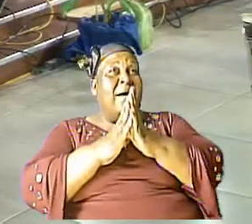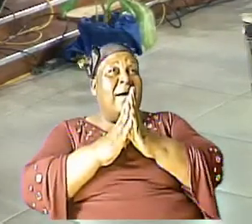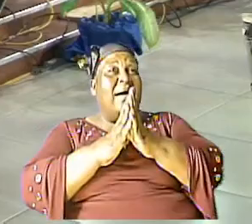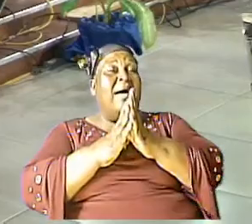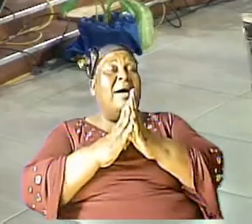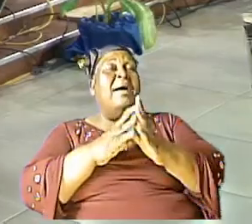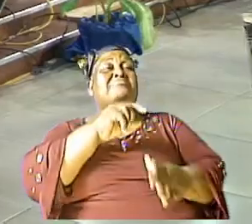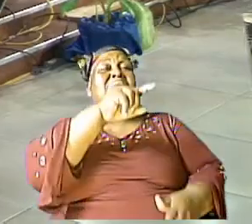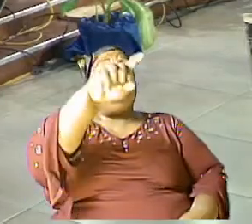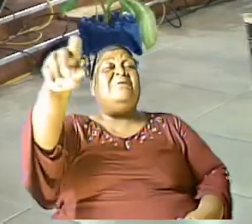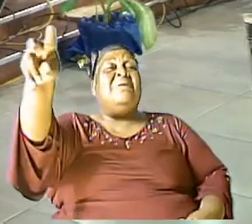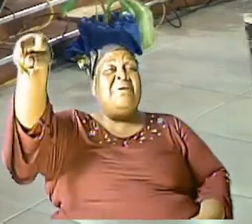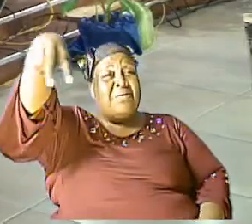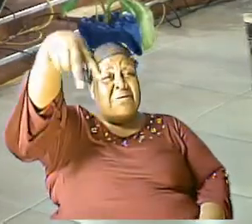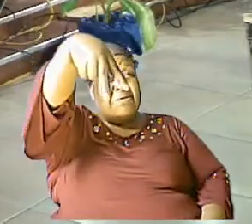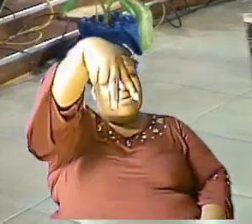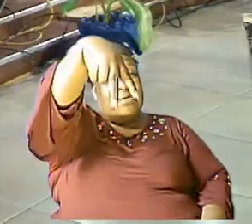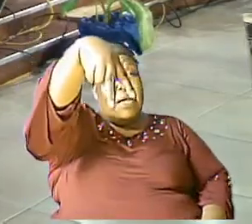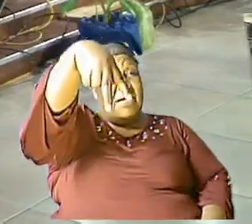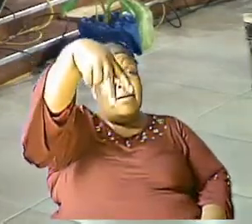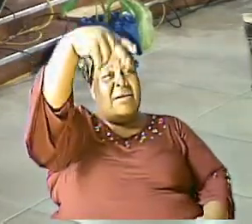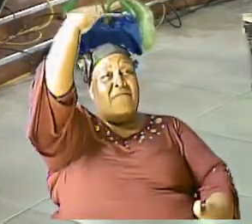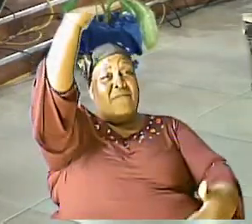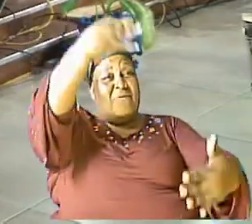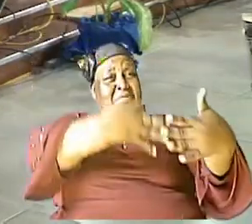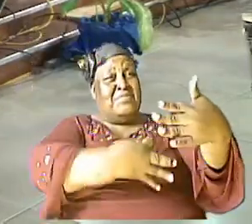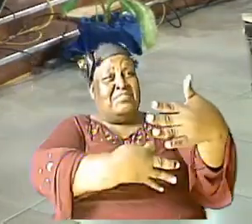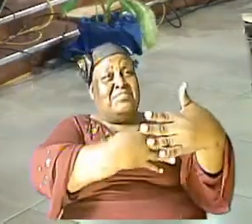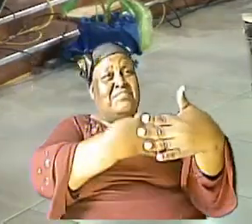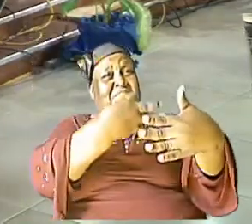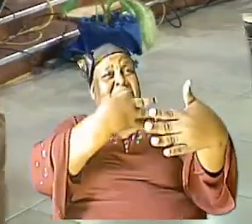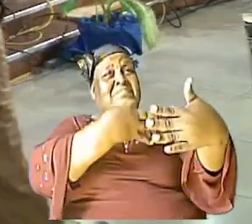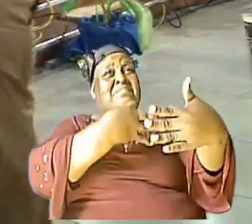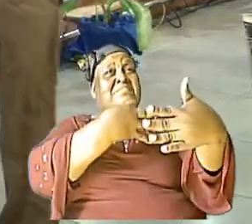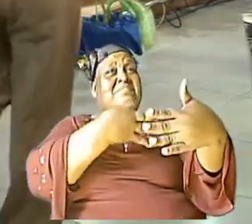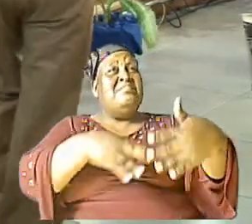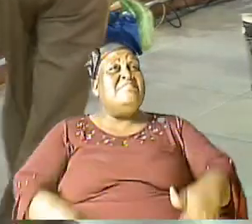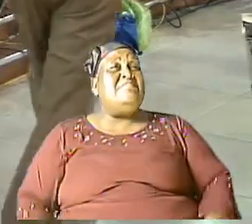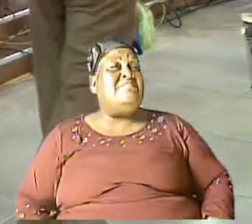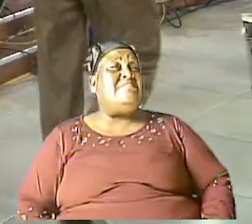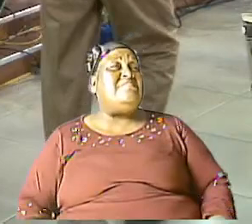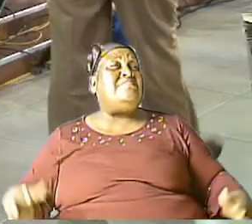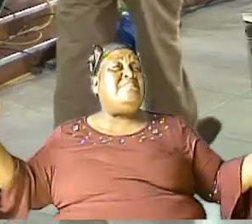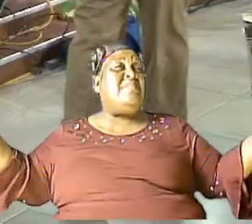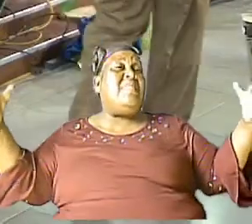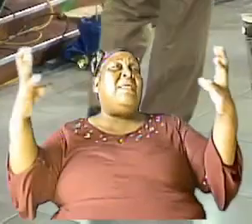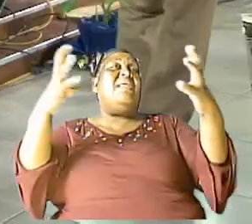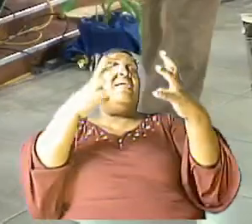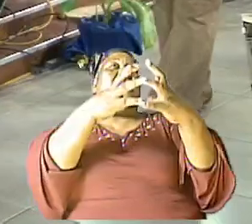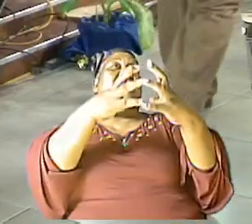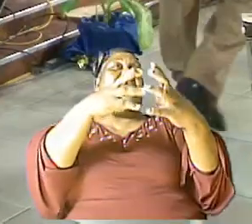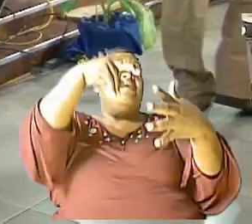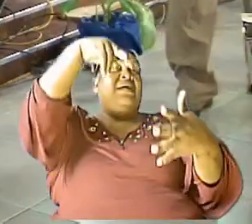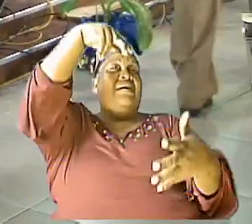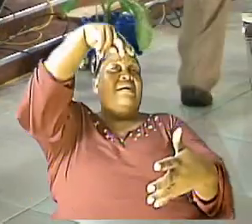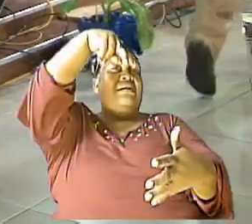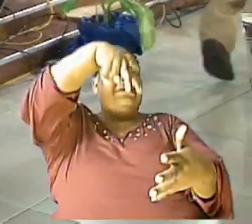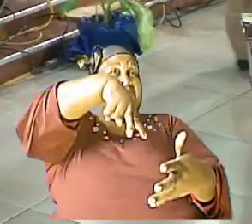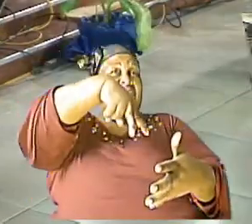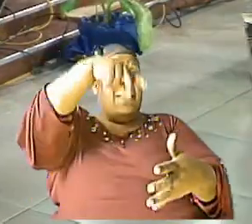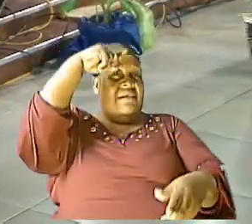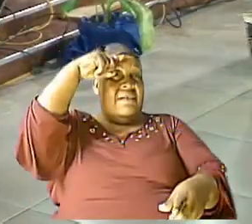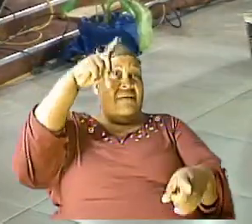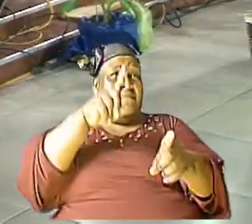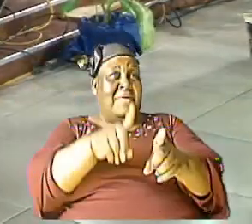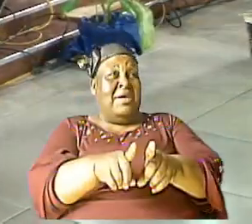stand right out front. Praise the Lord. And congregation, you're going to stand in agreement. Praise